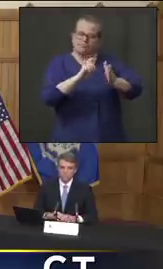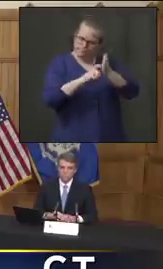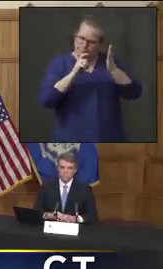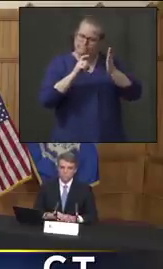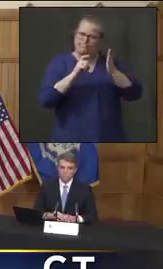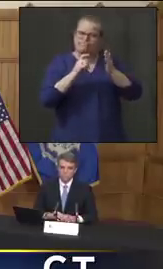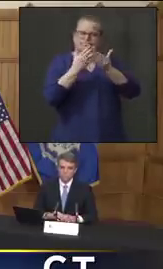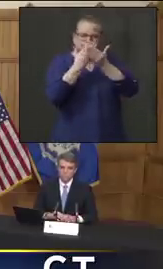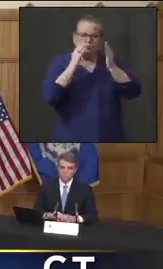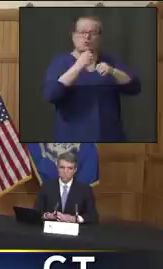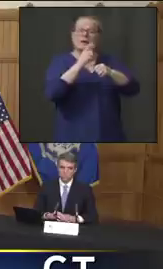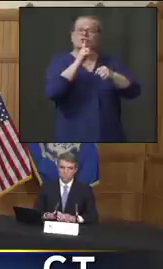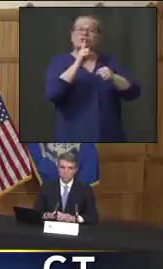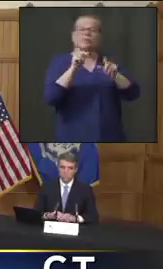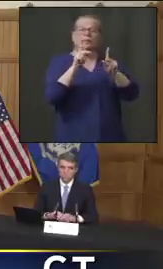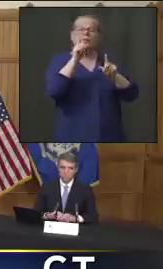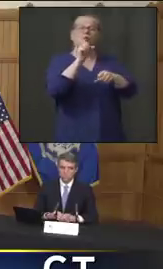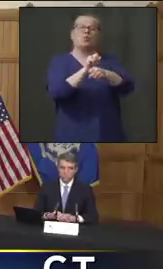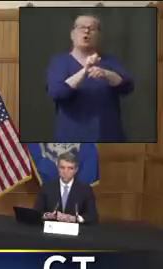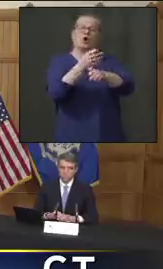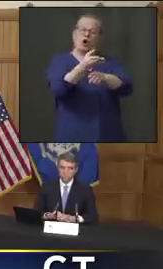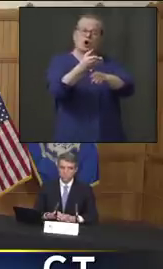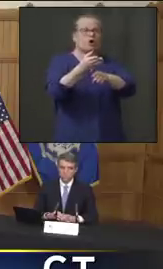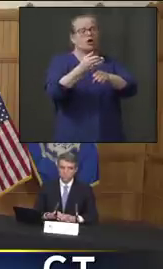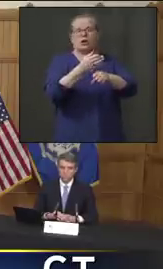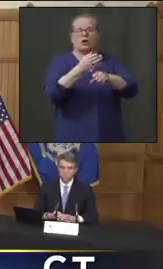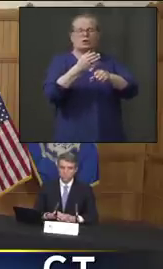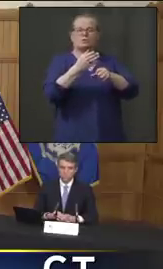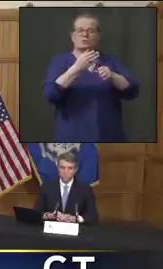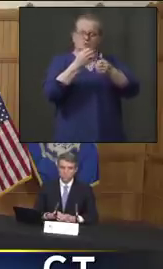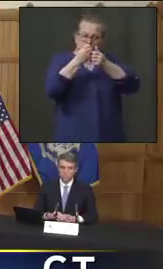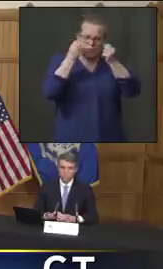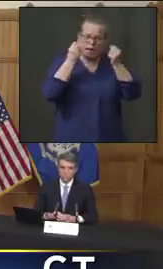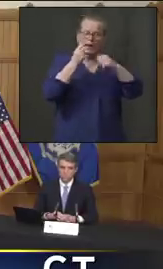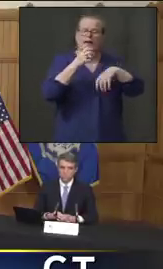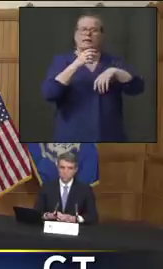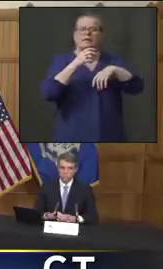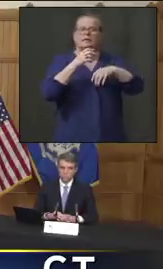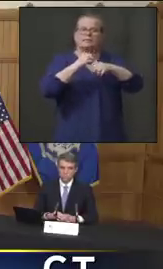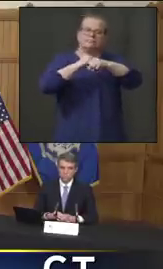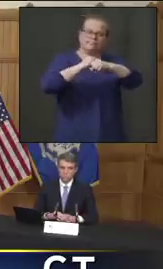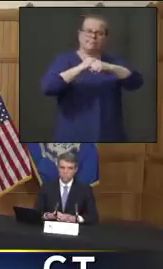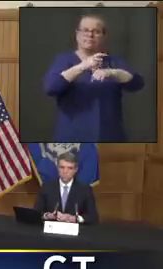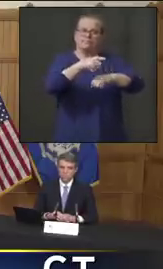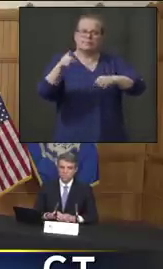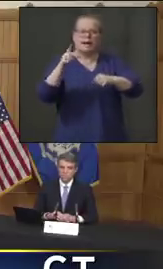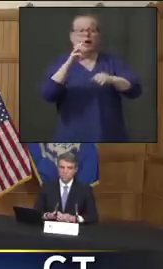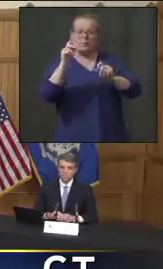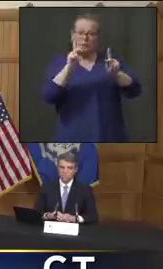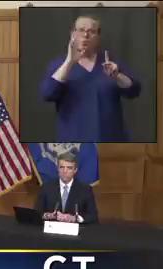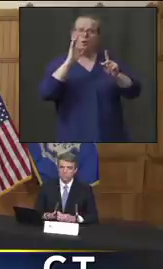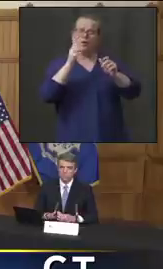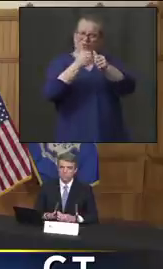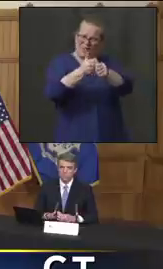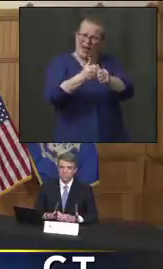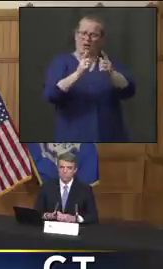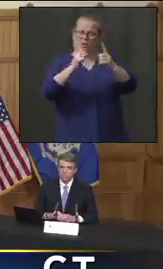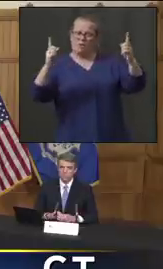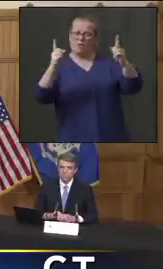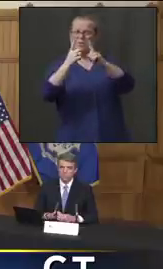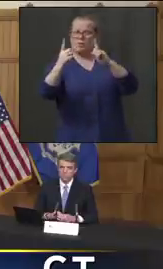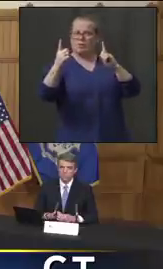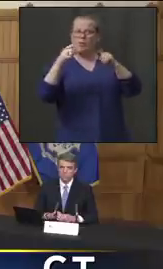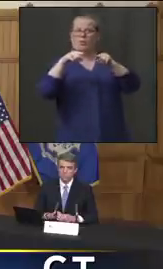to ensure that people do social distancing. So is that part of your plan, to have more stricter measures in